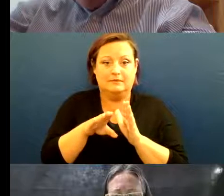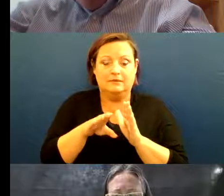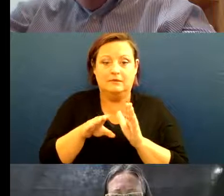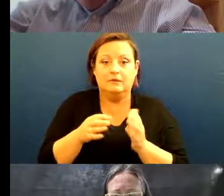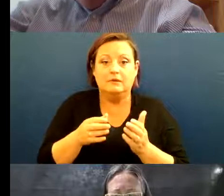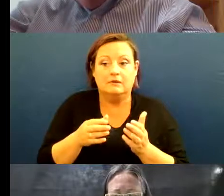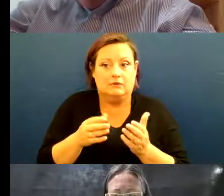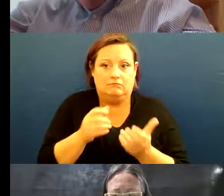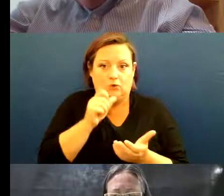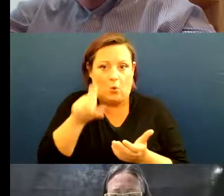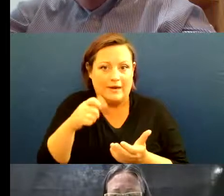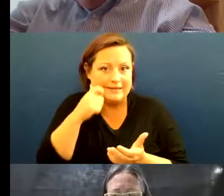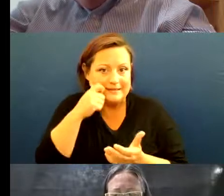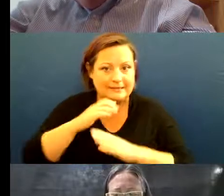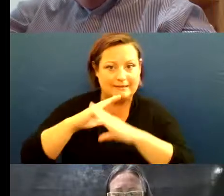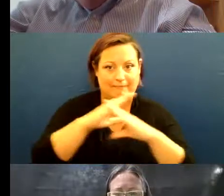the skin,